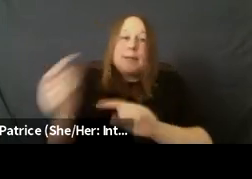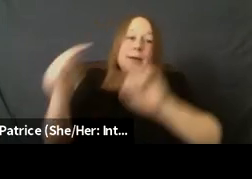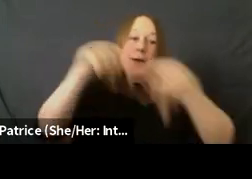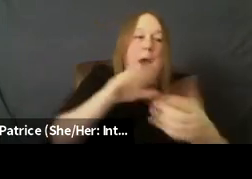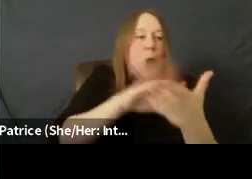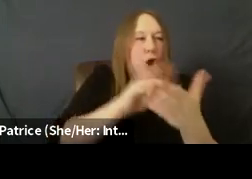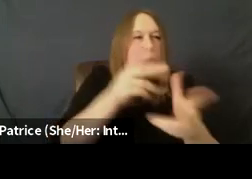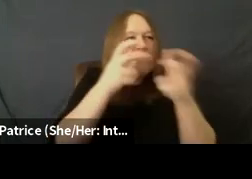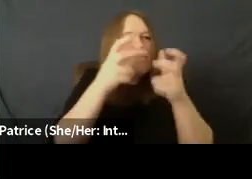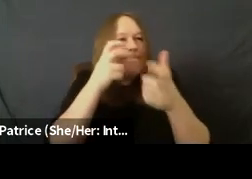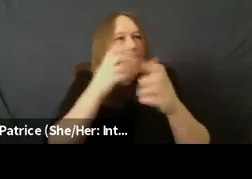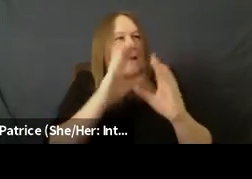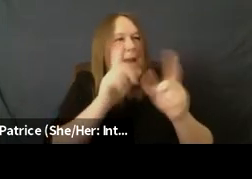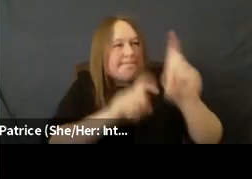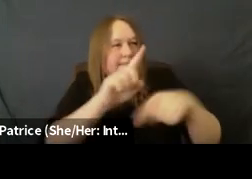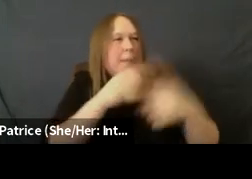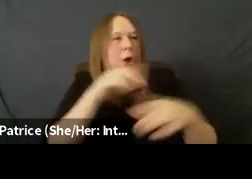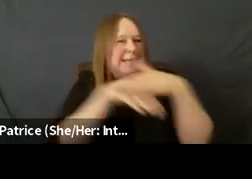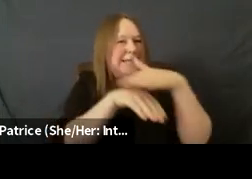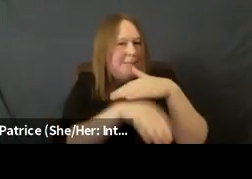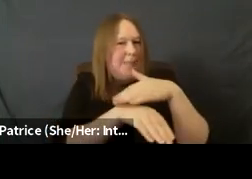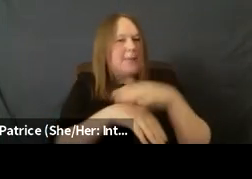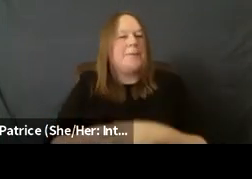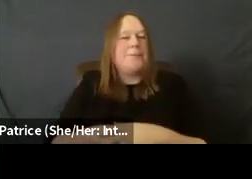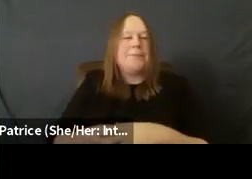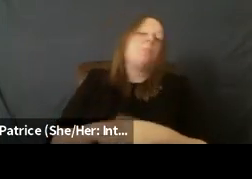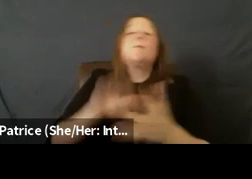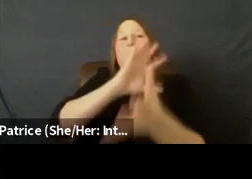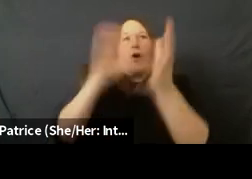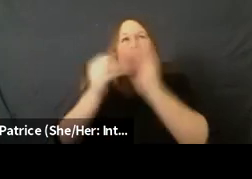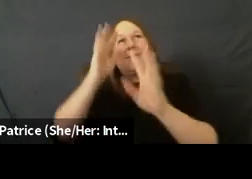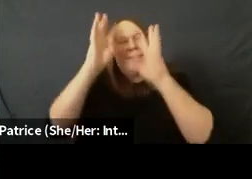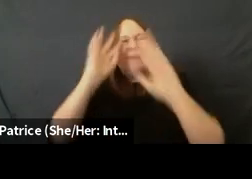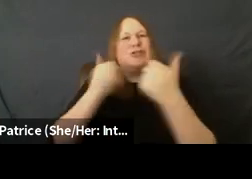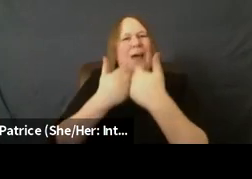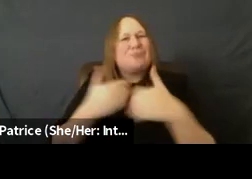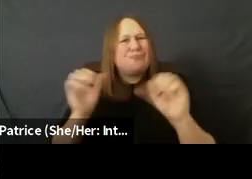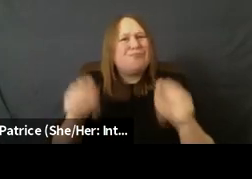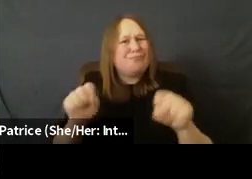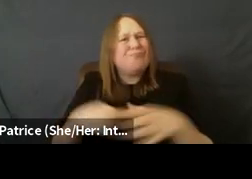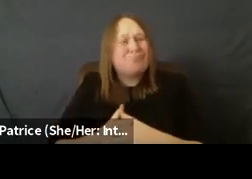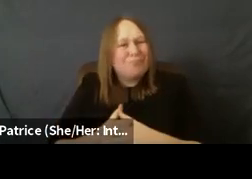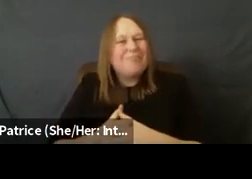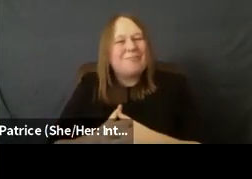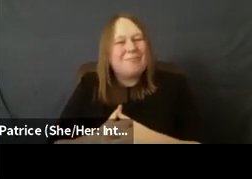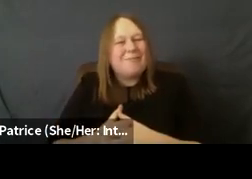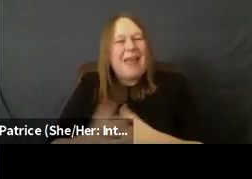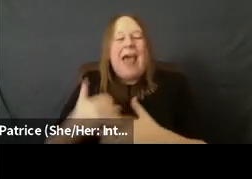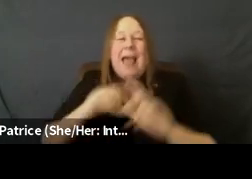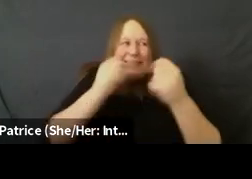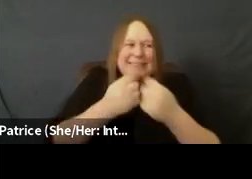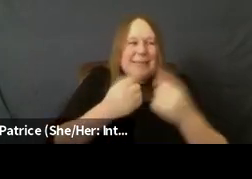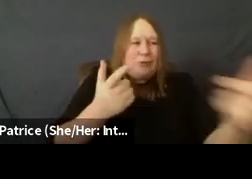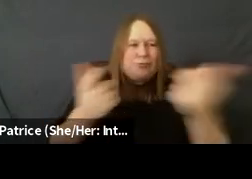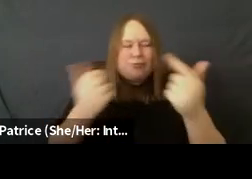ask questions about accessibility. It's the ultimate creative challenge. It gets teams to